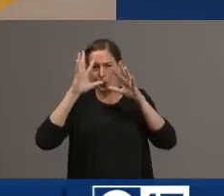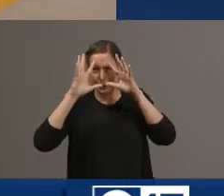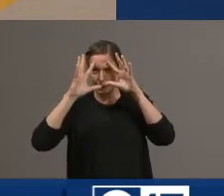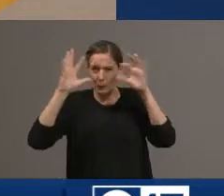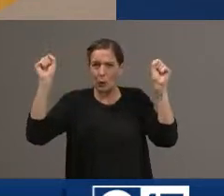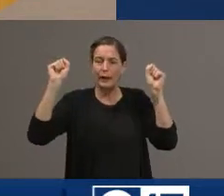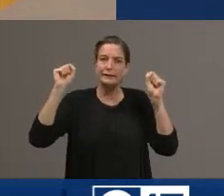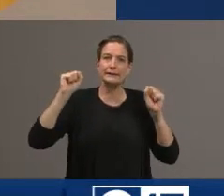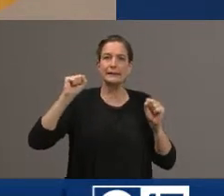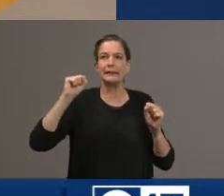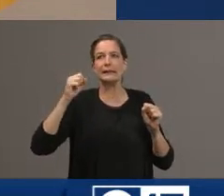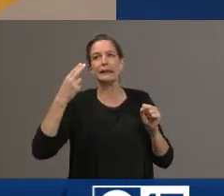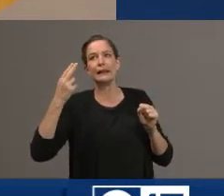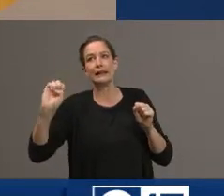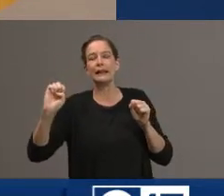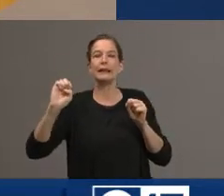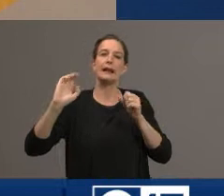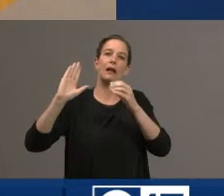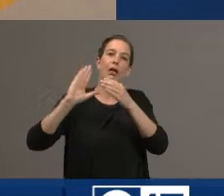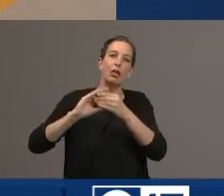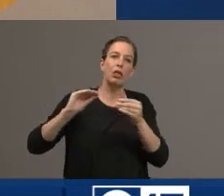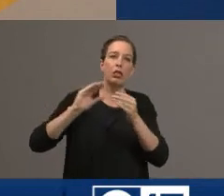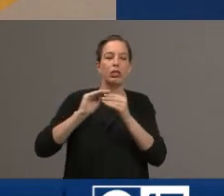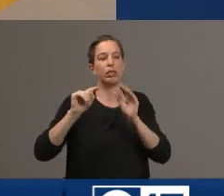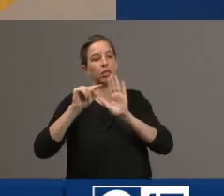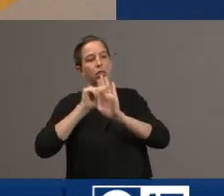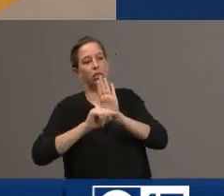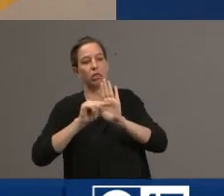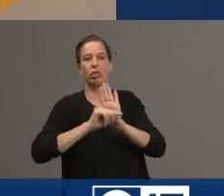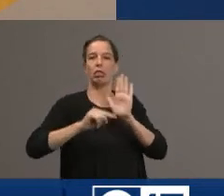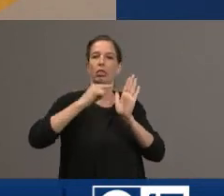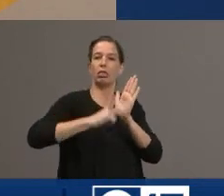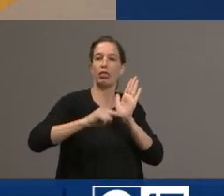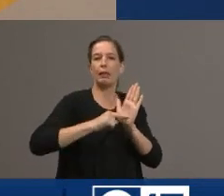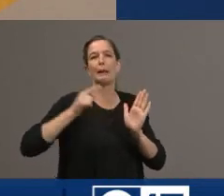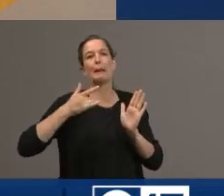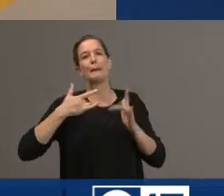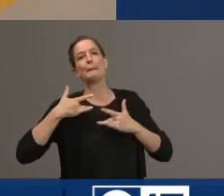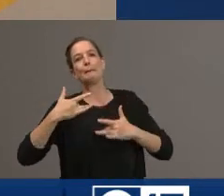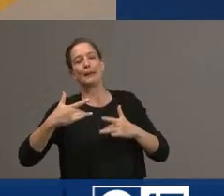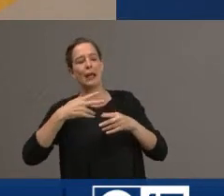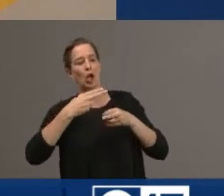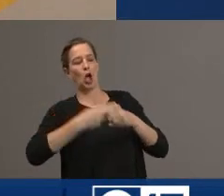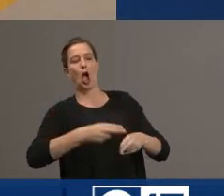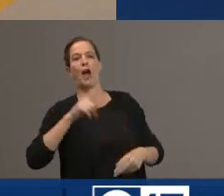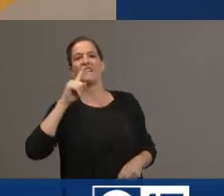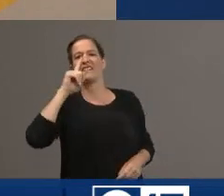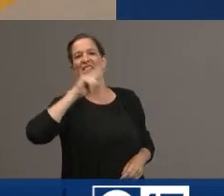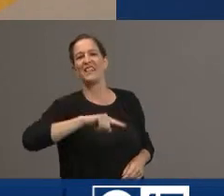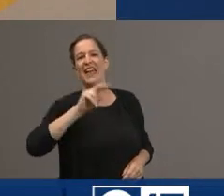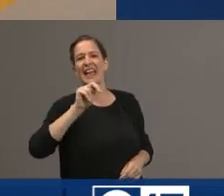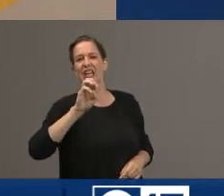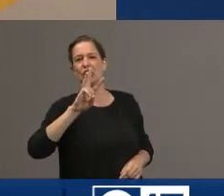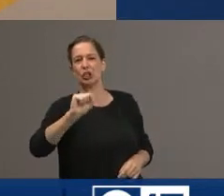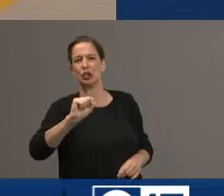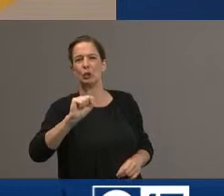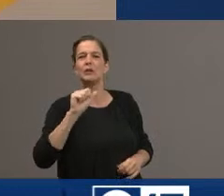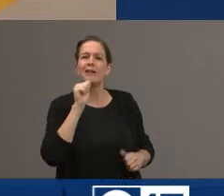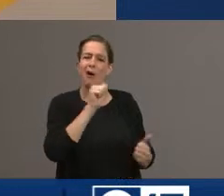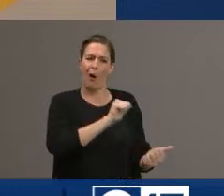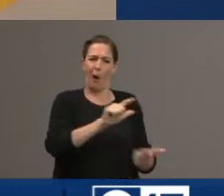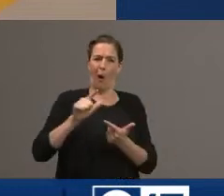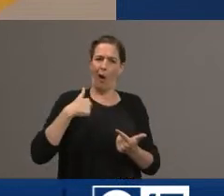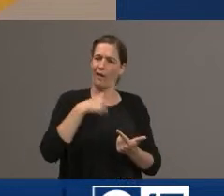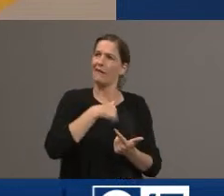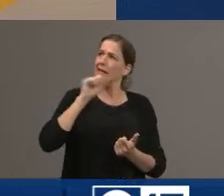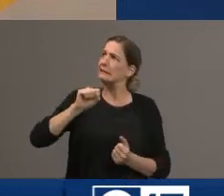believe what we say, refers to us in derogatory terms frequently, calls it fake news. Not all of us have access to the president to tell him